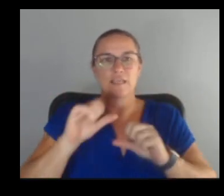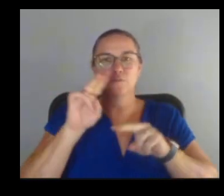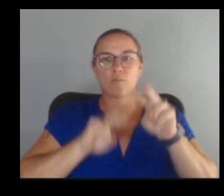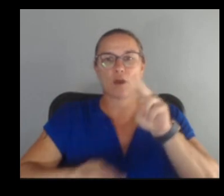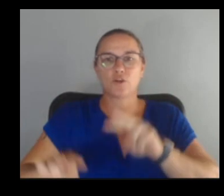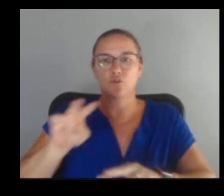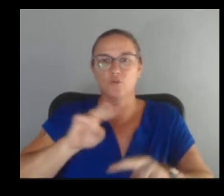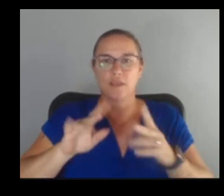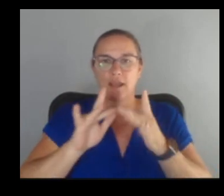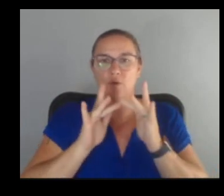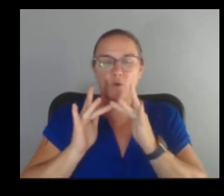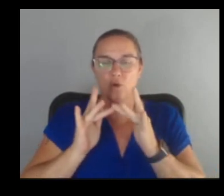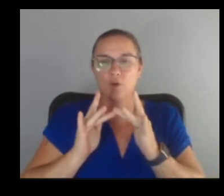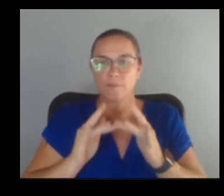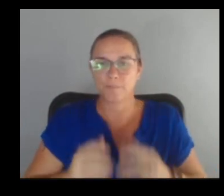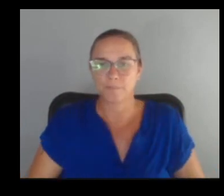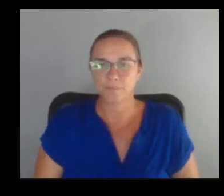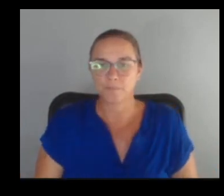air.